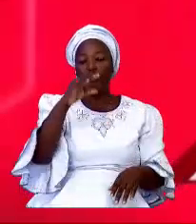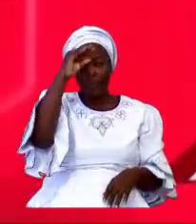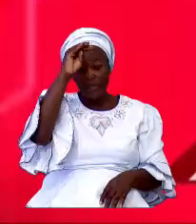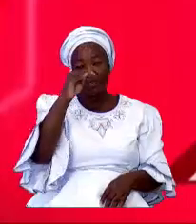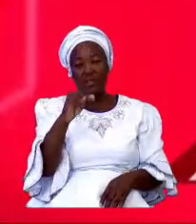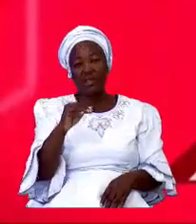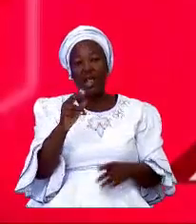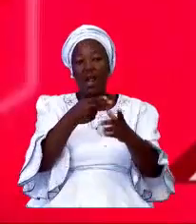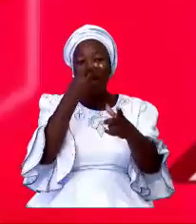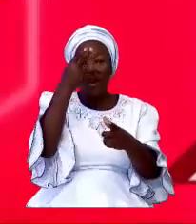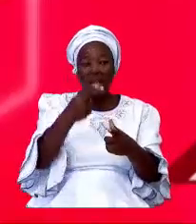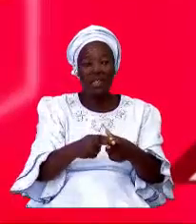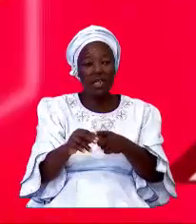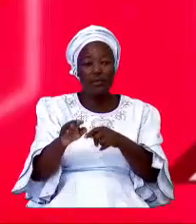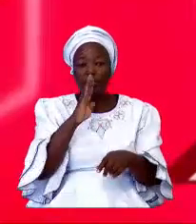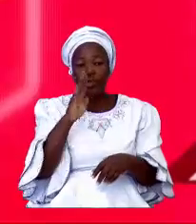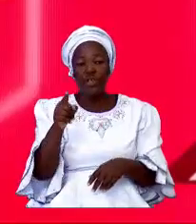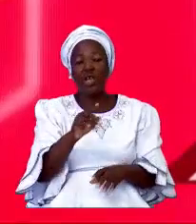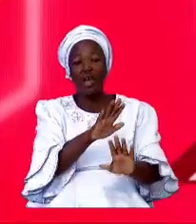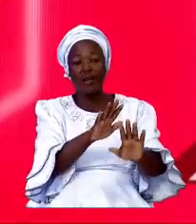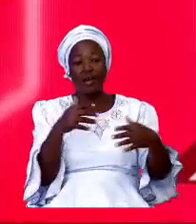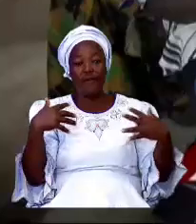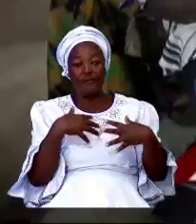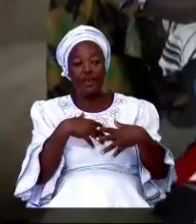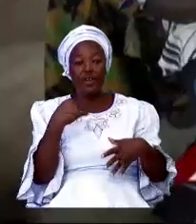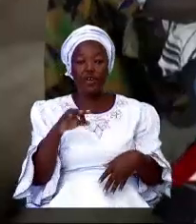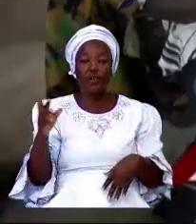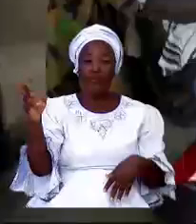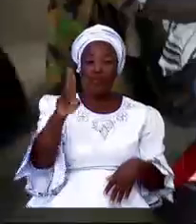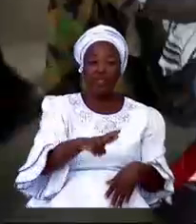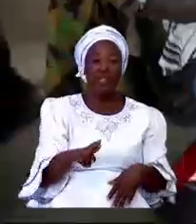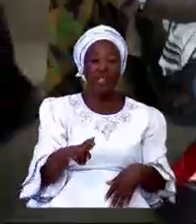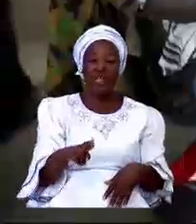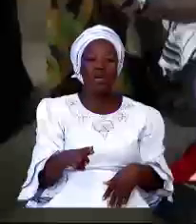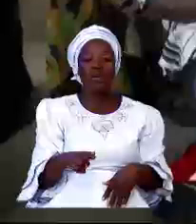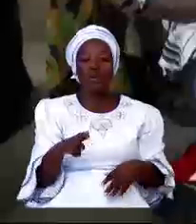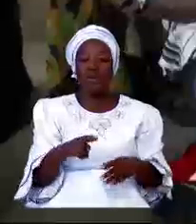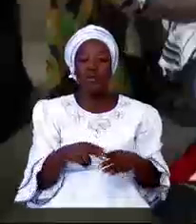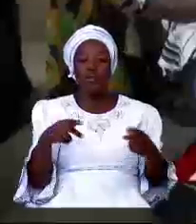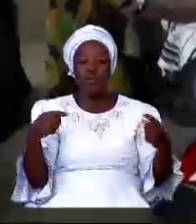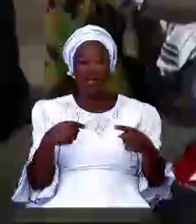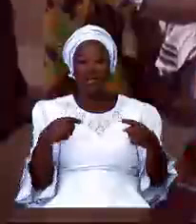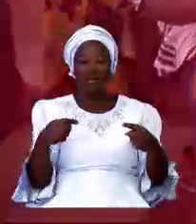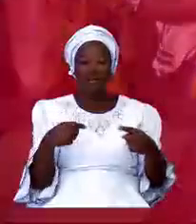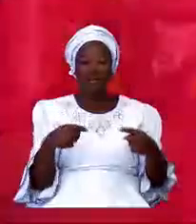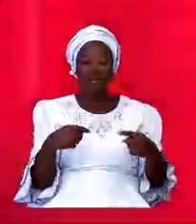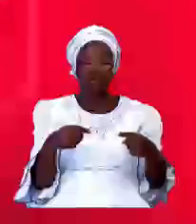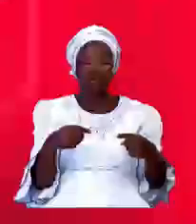not the reproach of men. Neither be ye afraid of